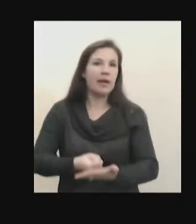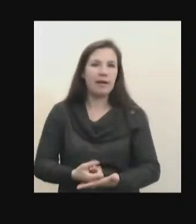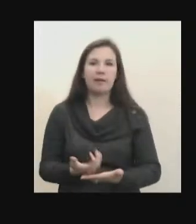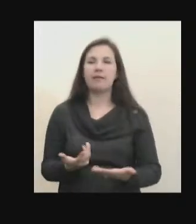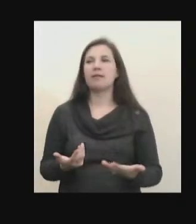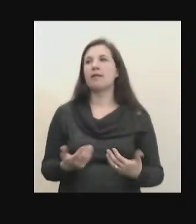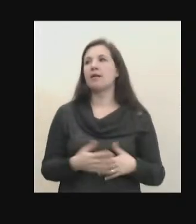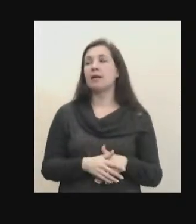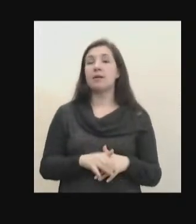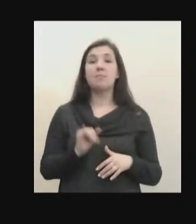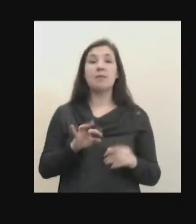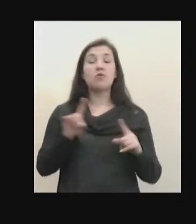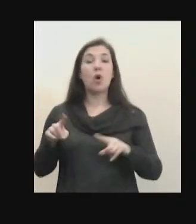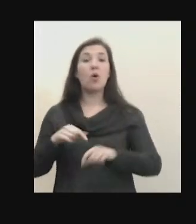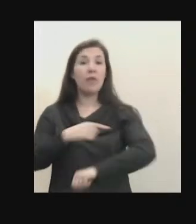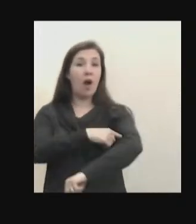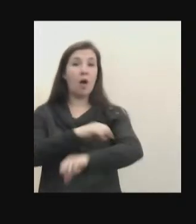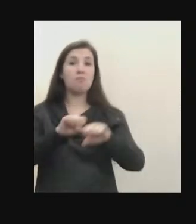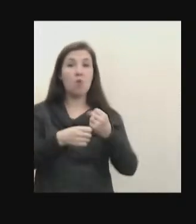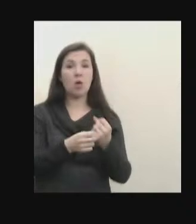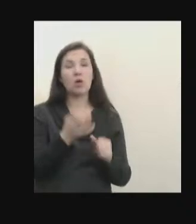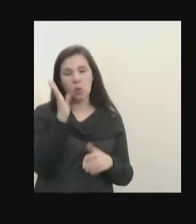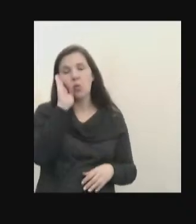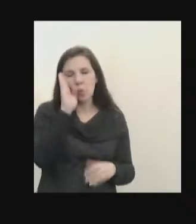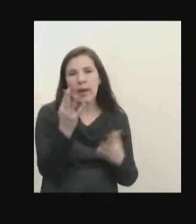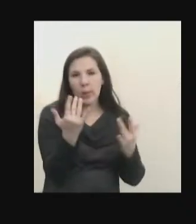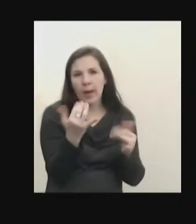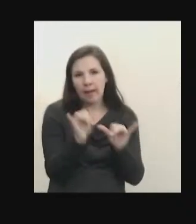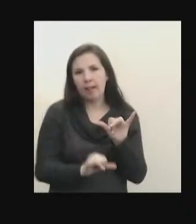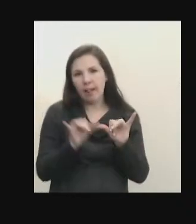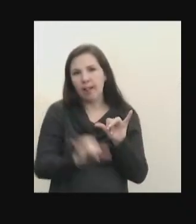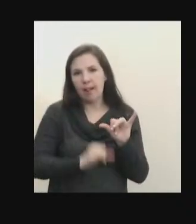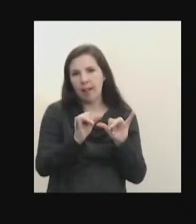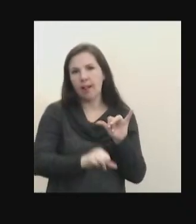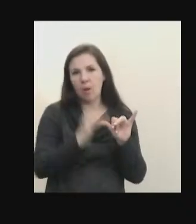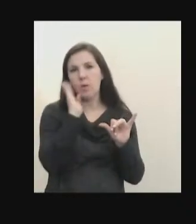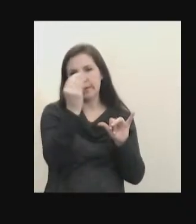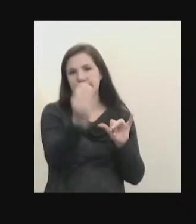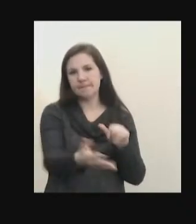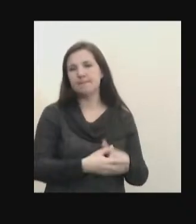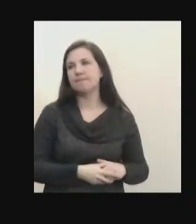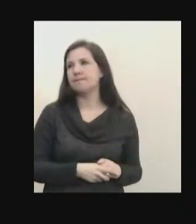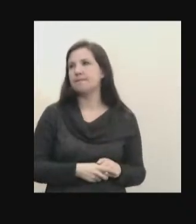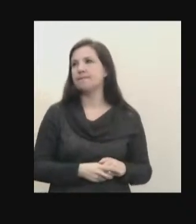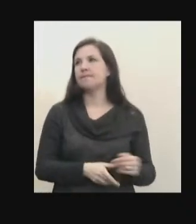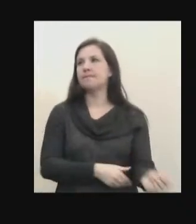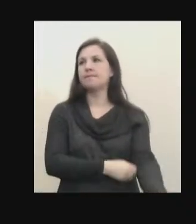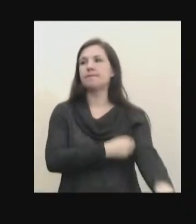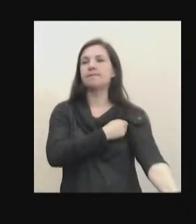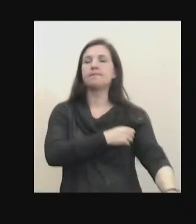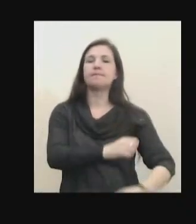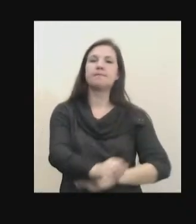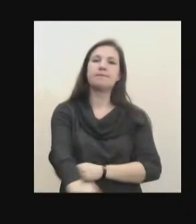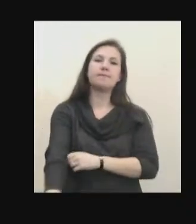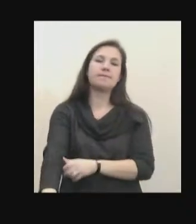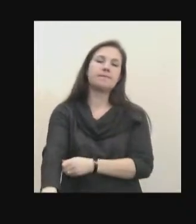go there with a broken arm, you're going to be a long time before you actually can get basically a bed or truthfully